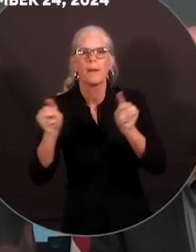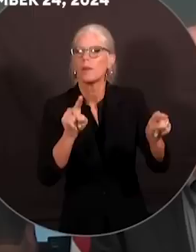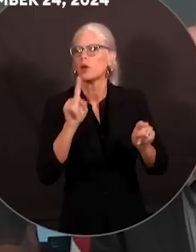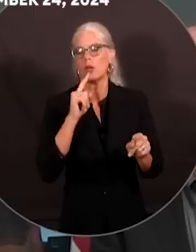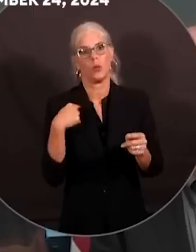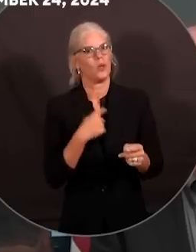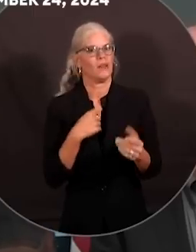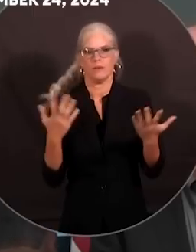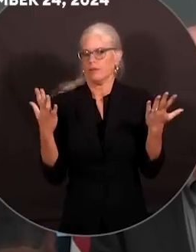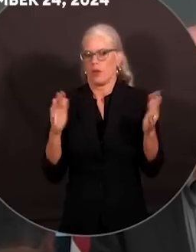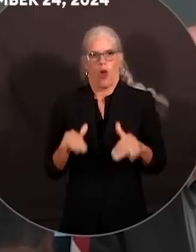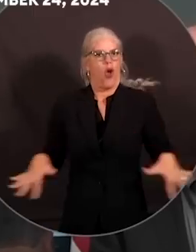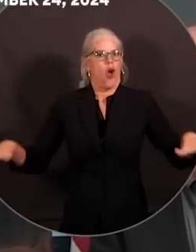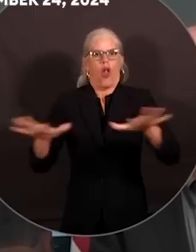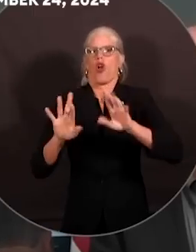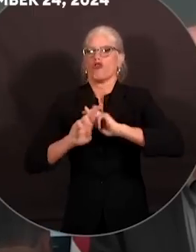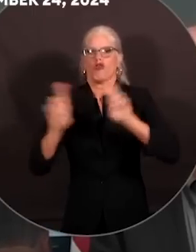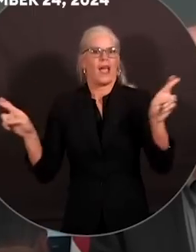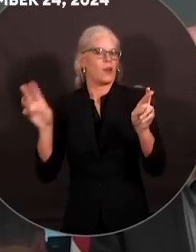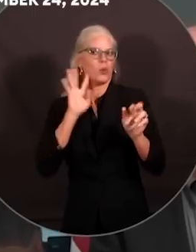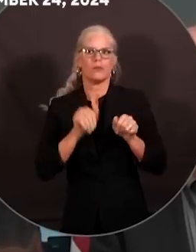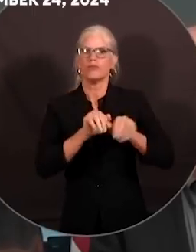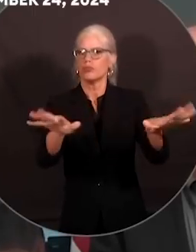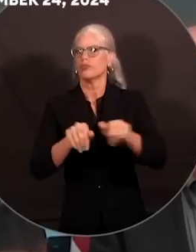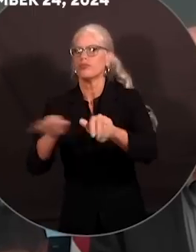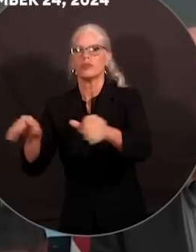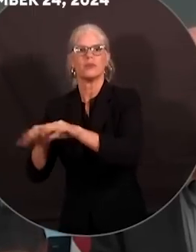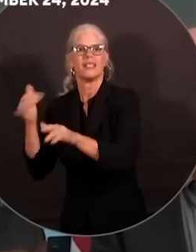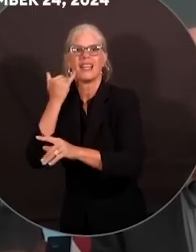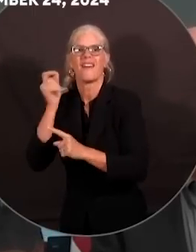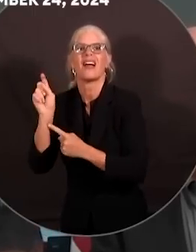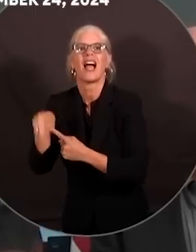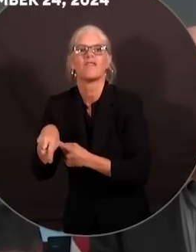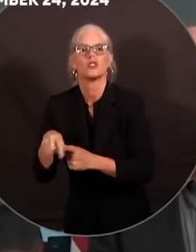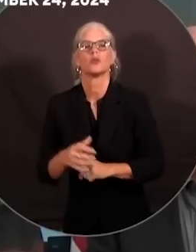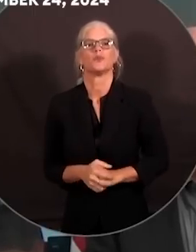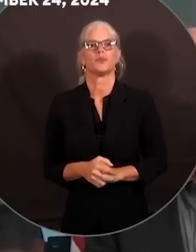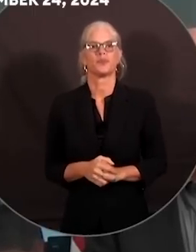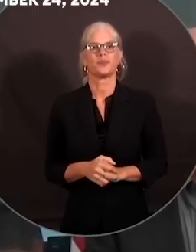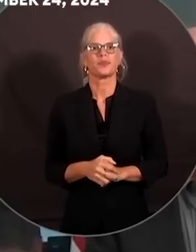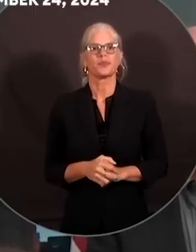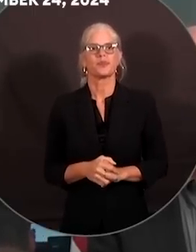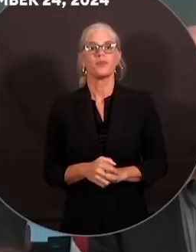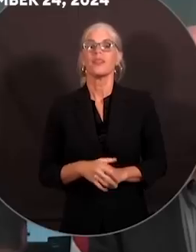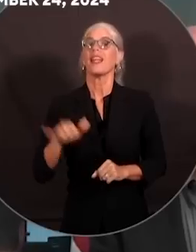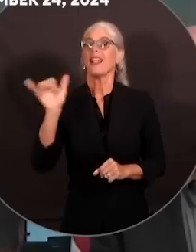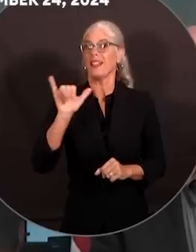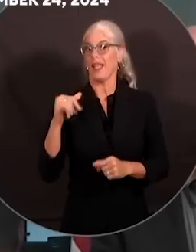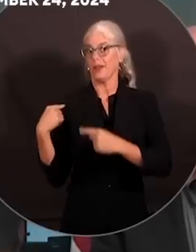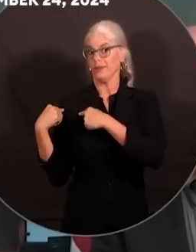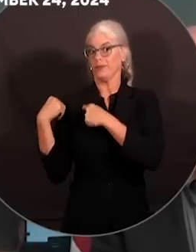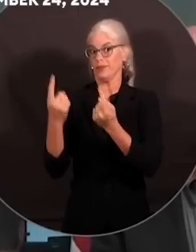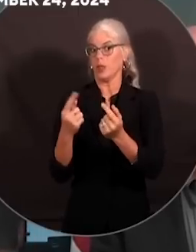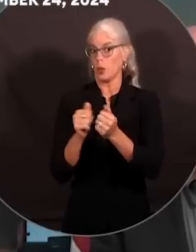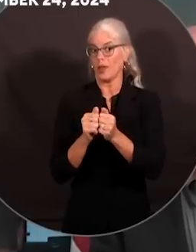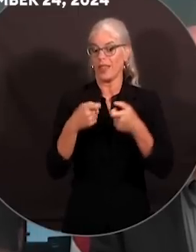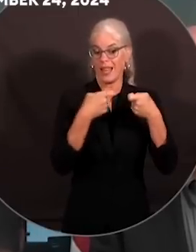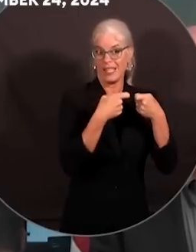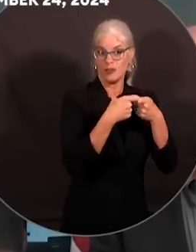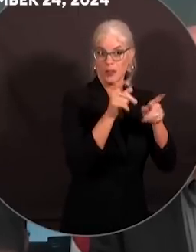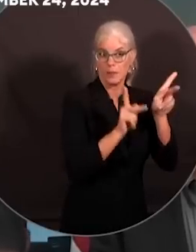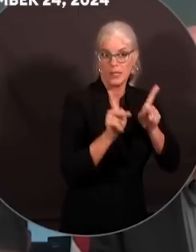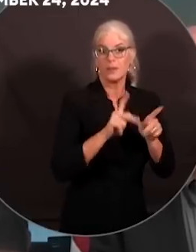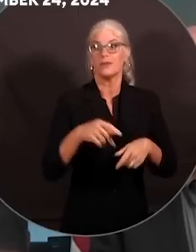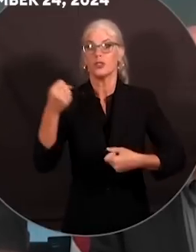and they will rapidly deploy in the event that those are needed. And just as we're doing with the linemen and utility vehicles, we're setting up